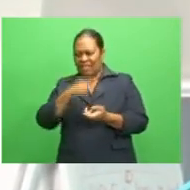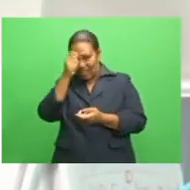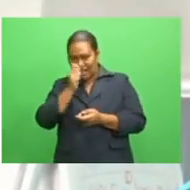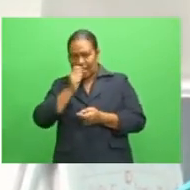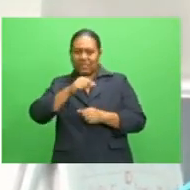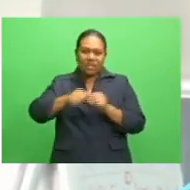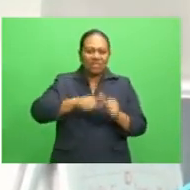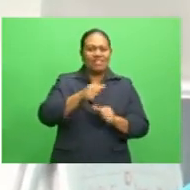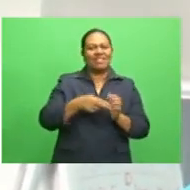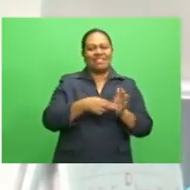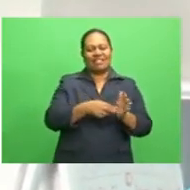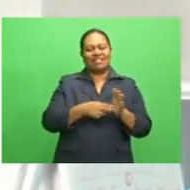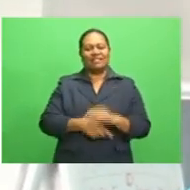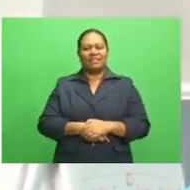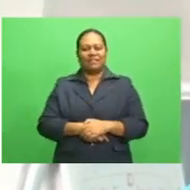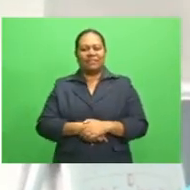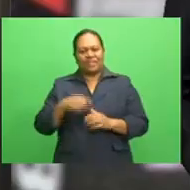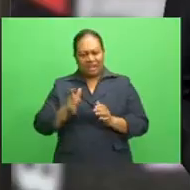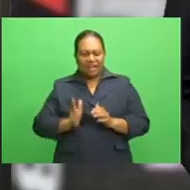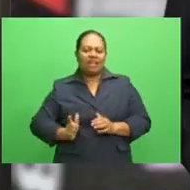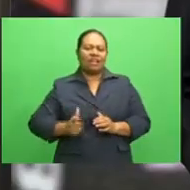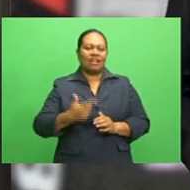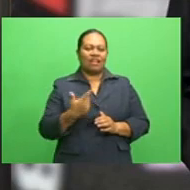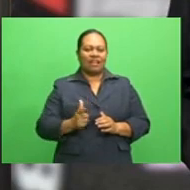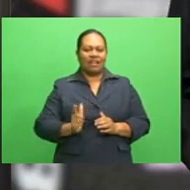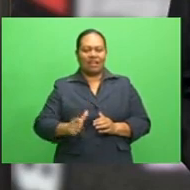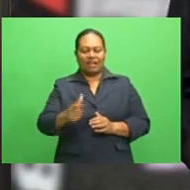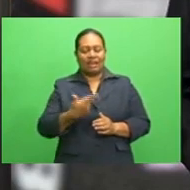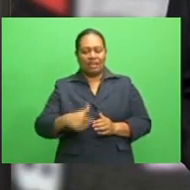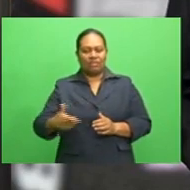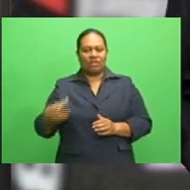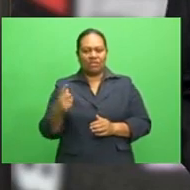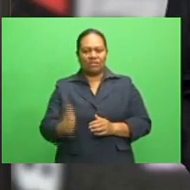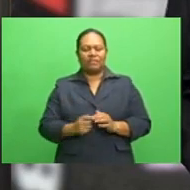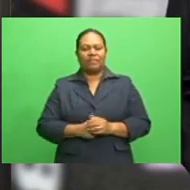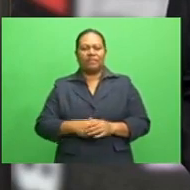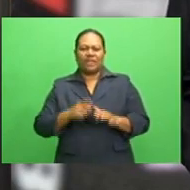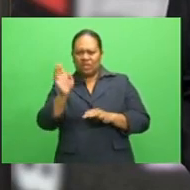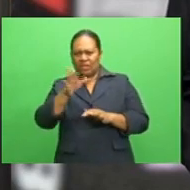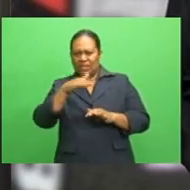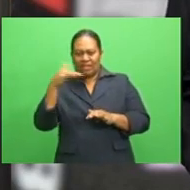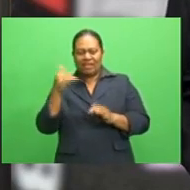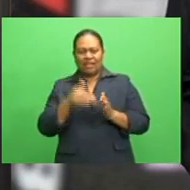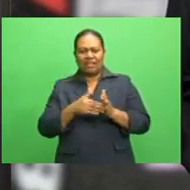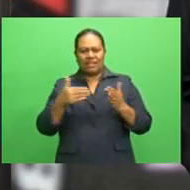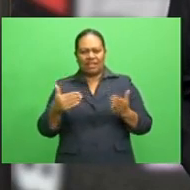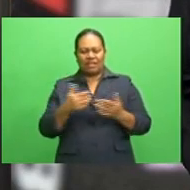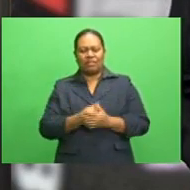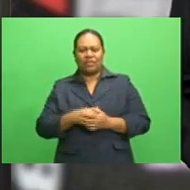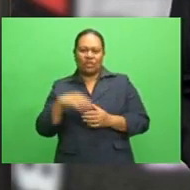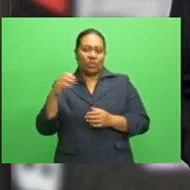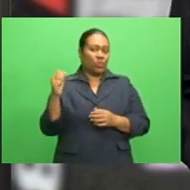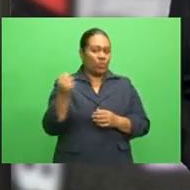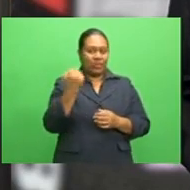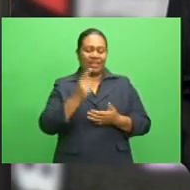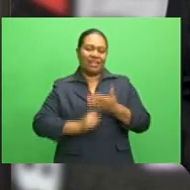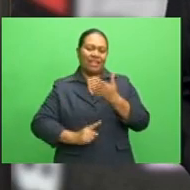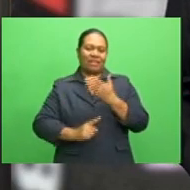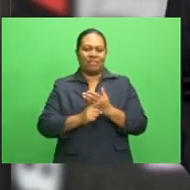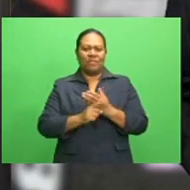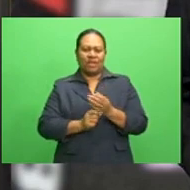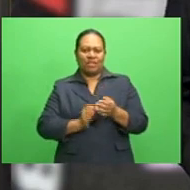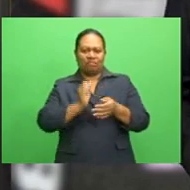Nandi, and as well as Levuka. The Parramatta Eels have survived another narrow win in the NRL, this time over the